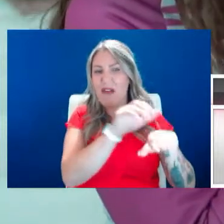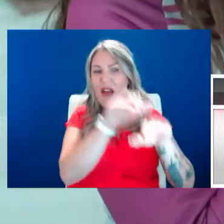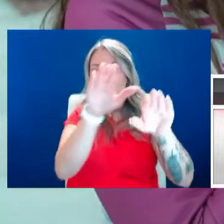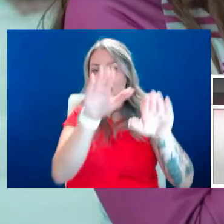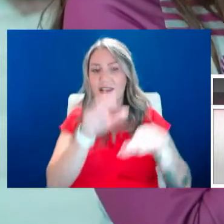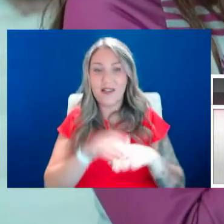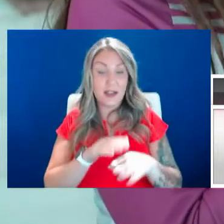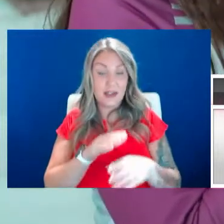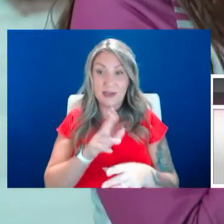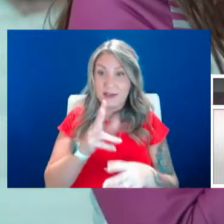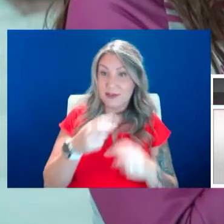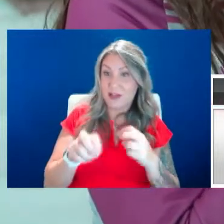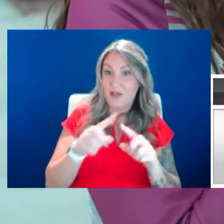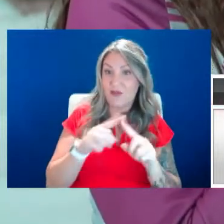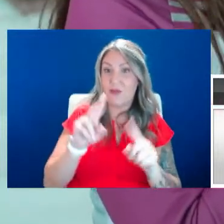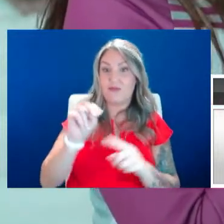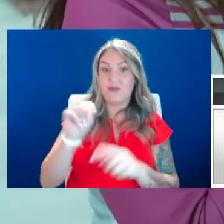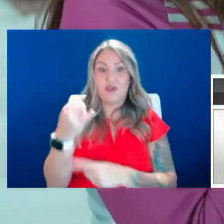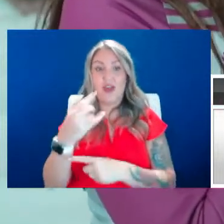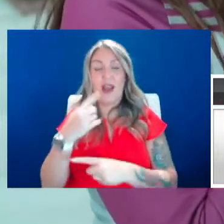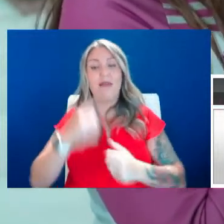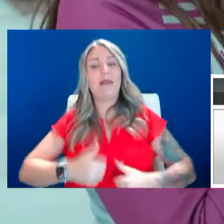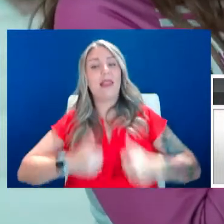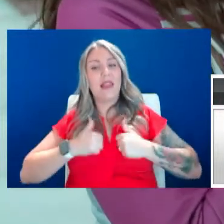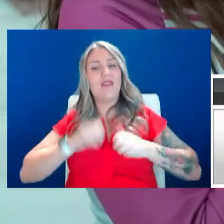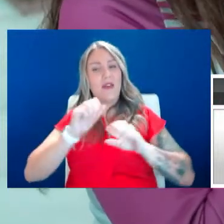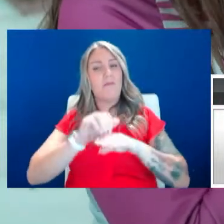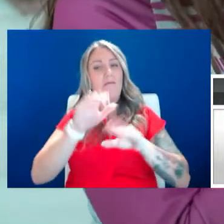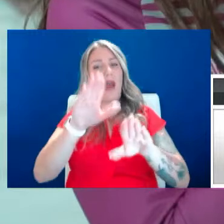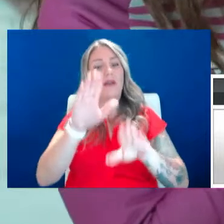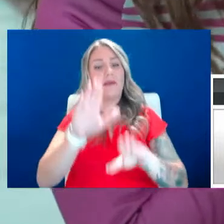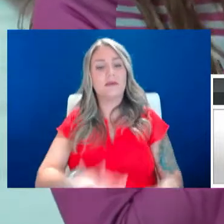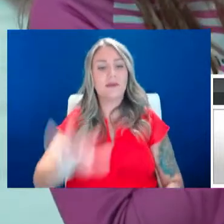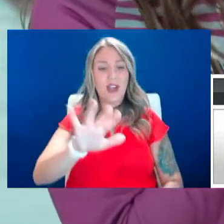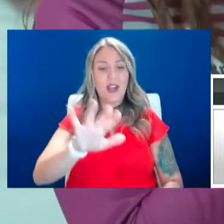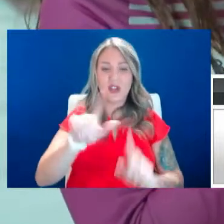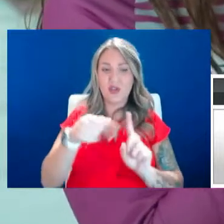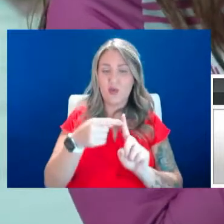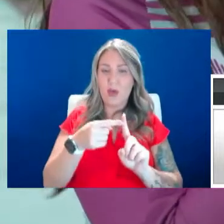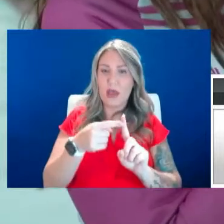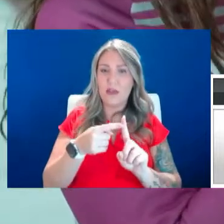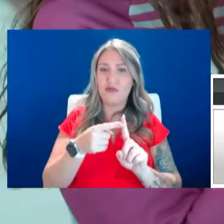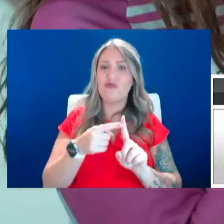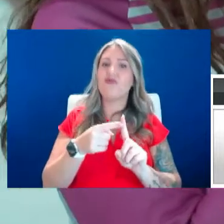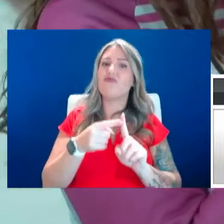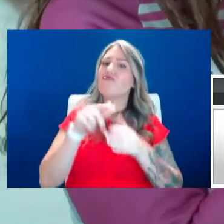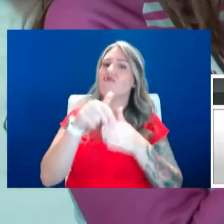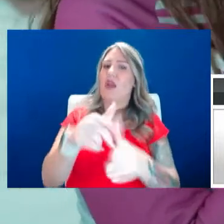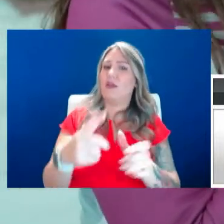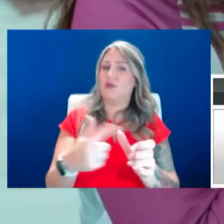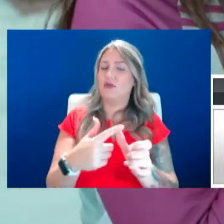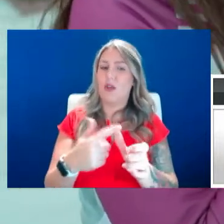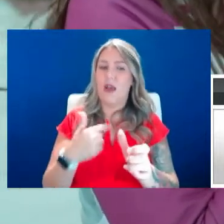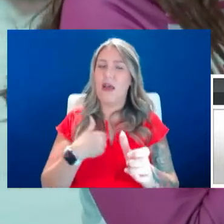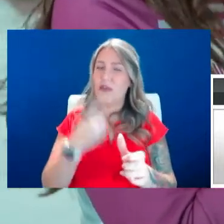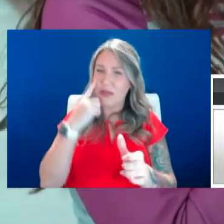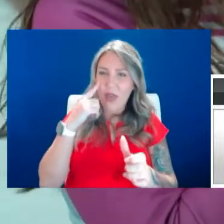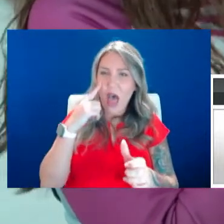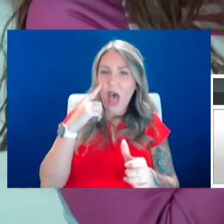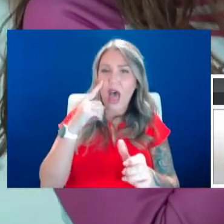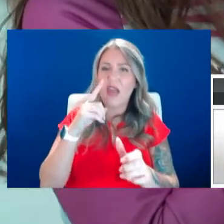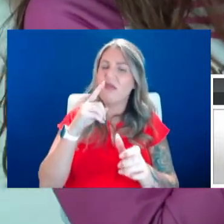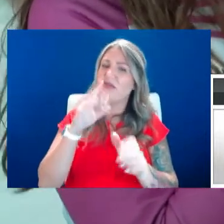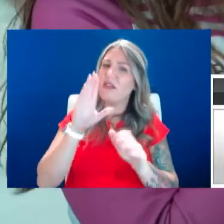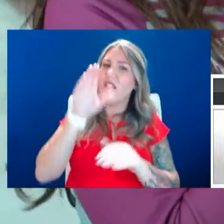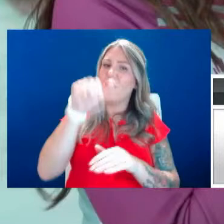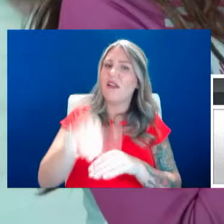a very hilly, mountainous area. So when the ride first started, I felt the hills of the coastal mountains through Oregon, but then